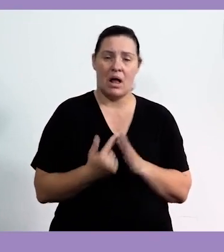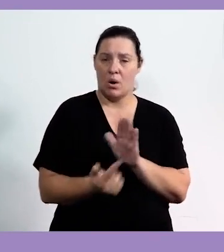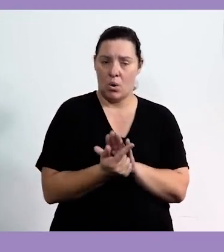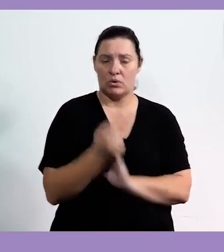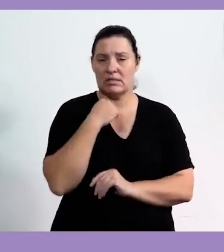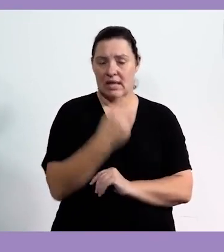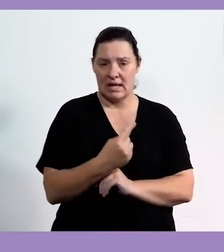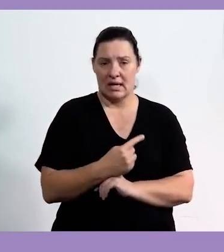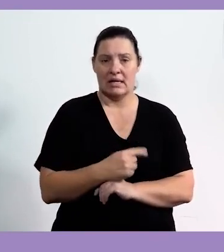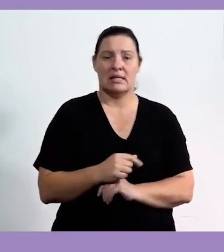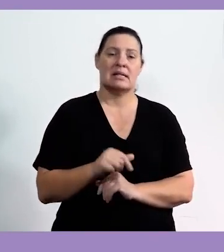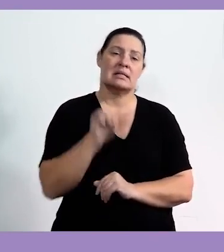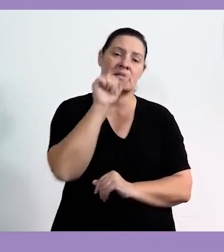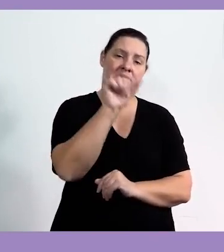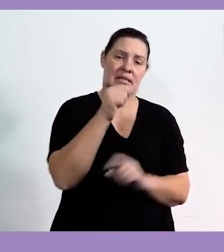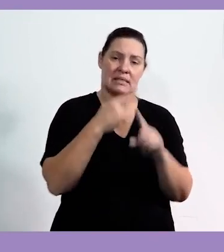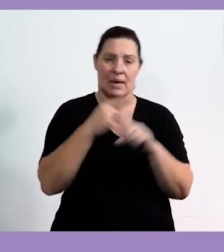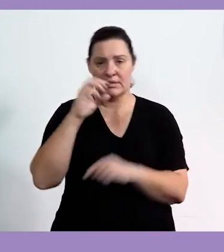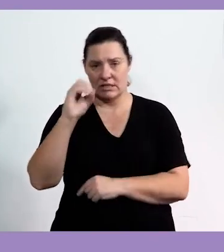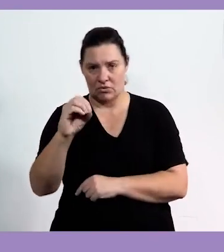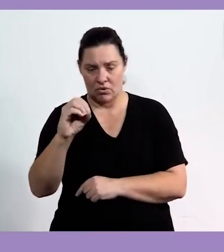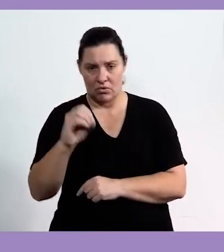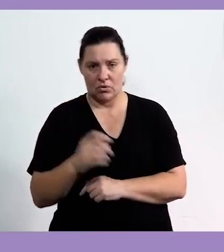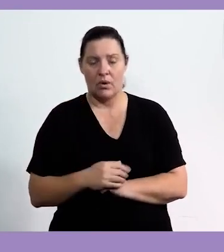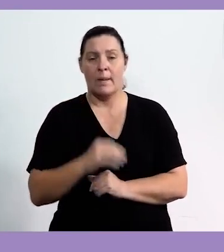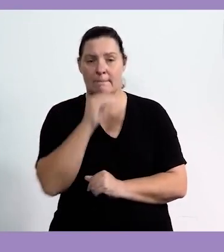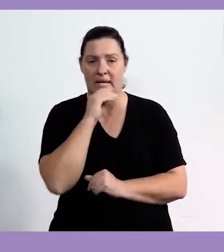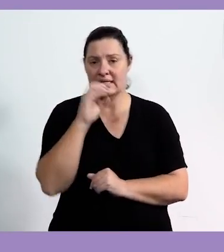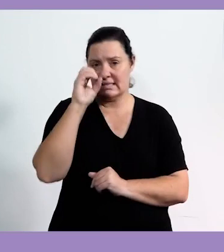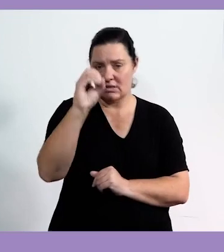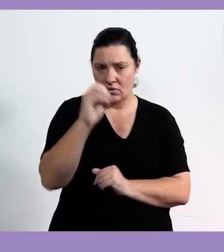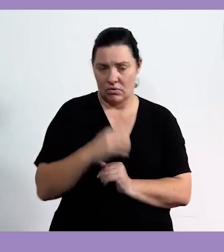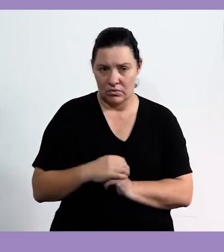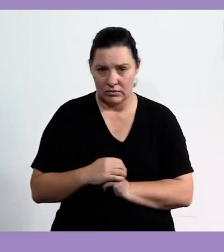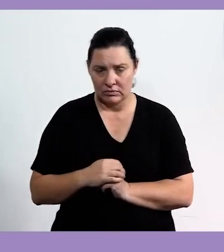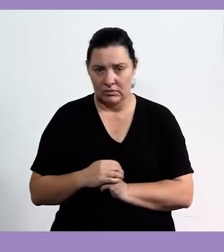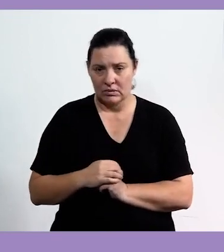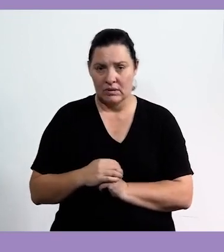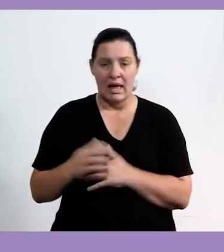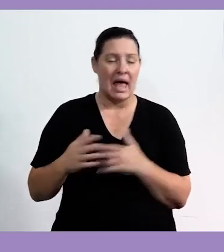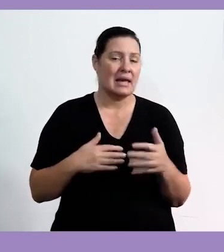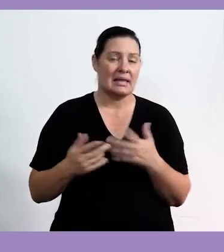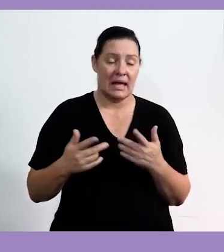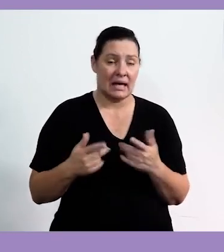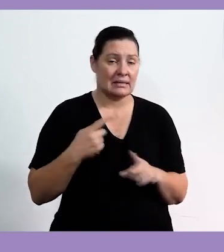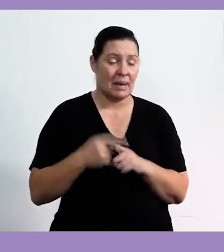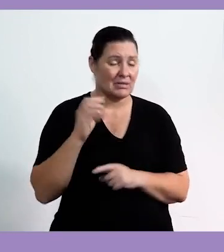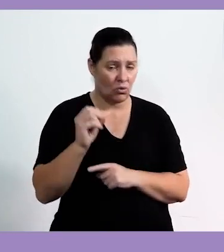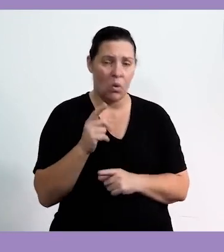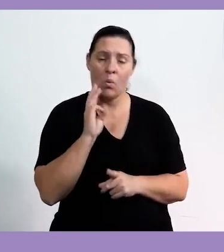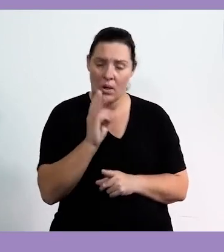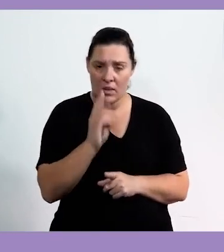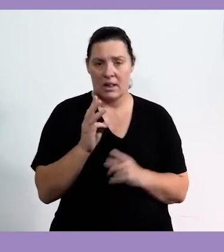still apply our laws to say we are going to multiply the exponents since a power is raised to an exponent 0. Anything